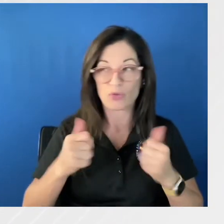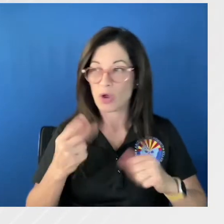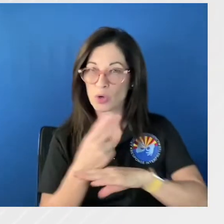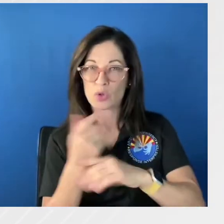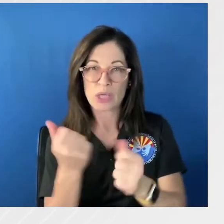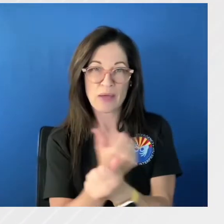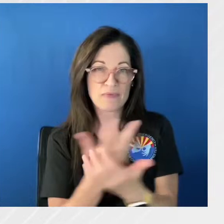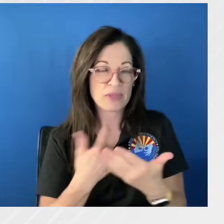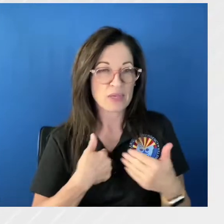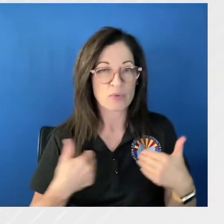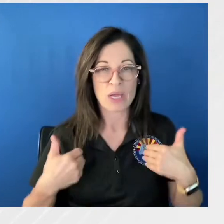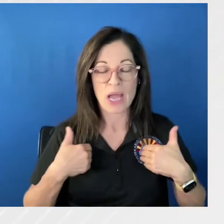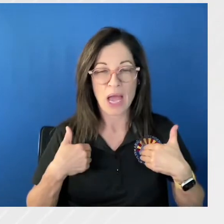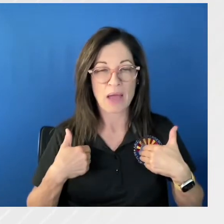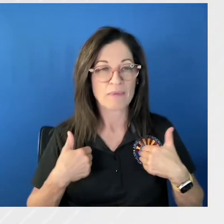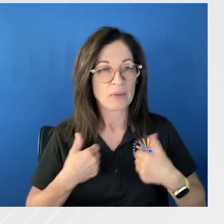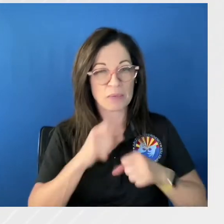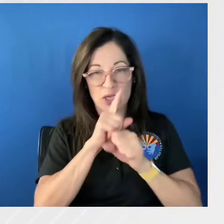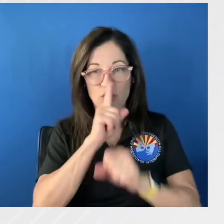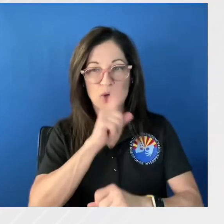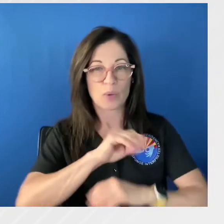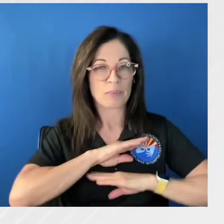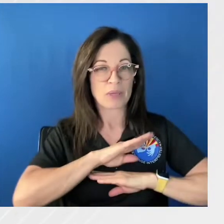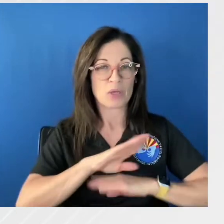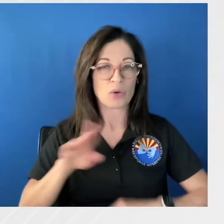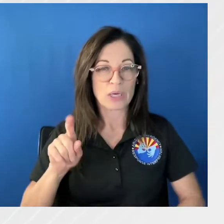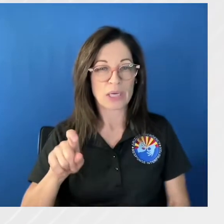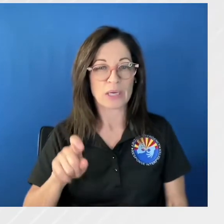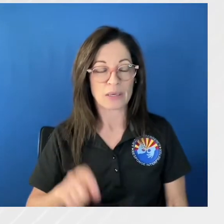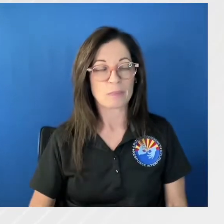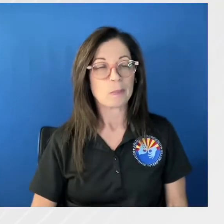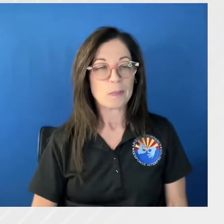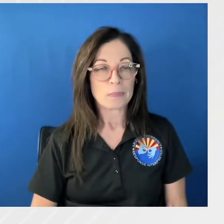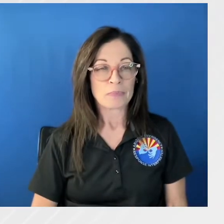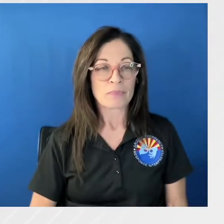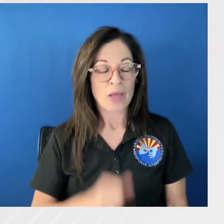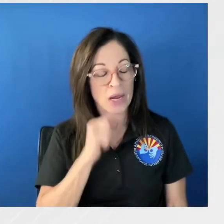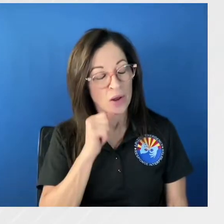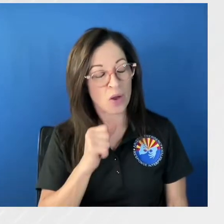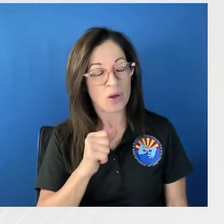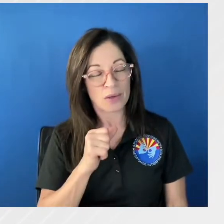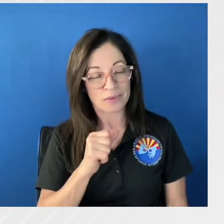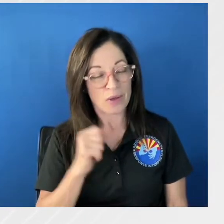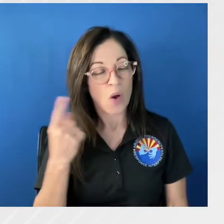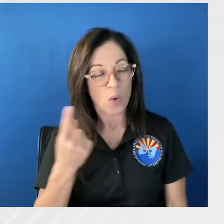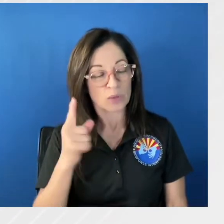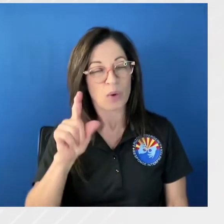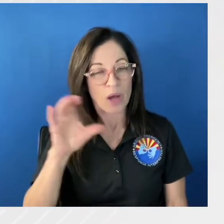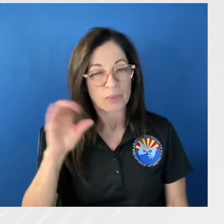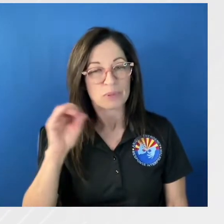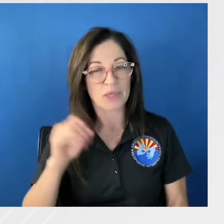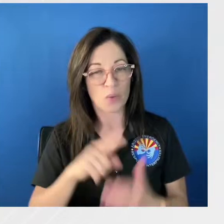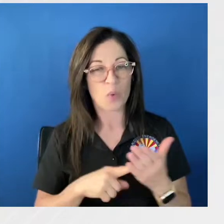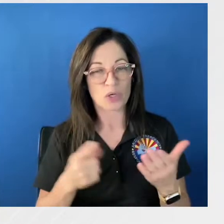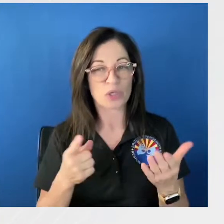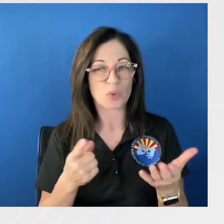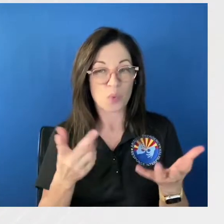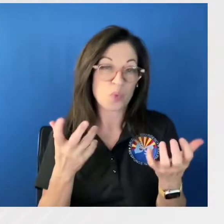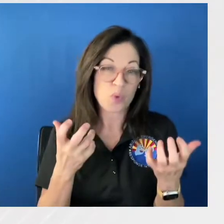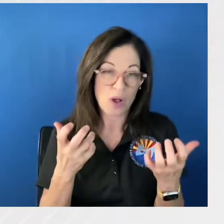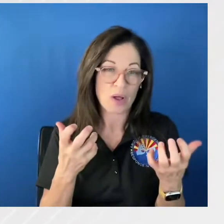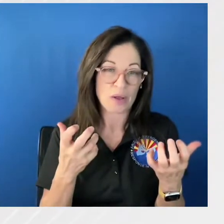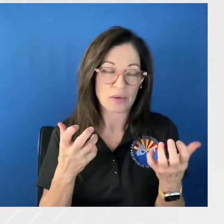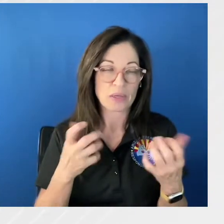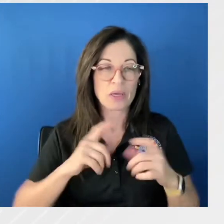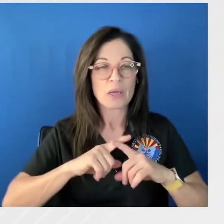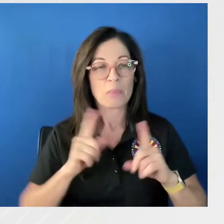have to meet your need. I know it's not always 100% what you desire, but